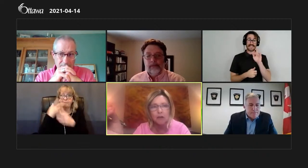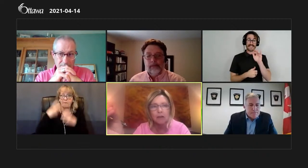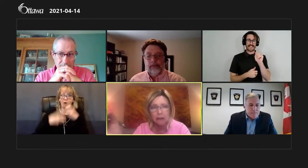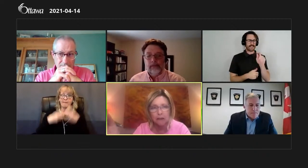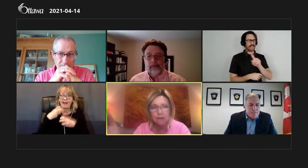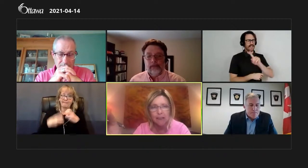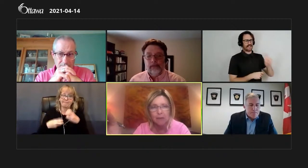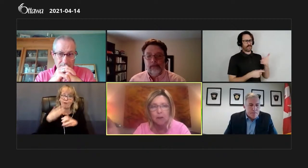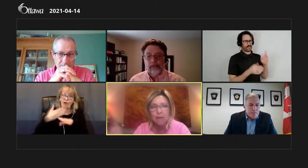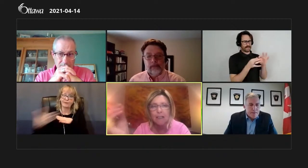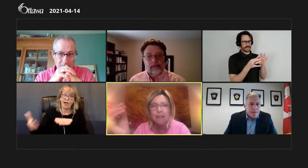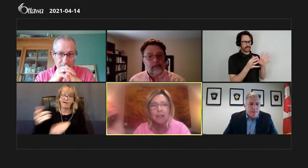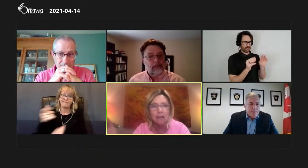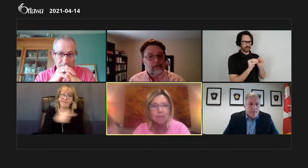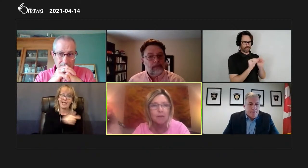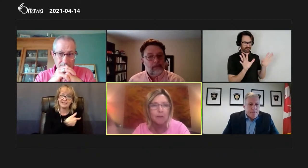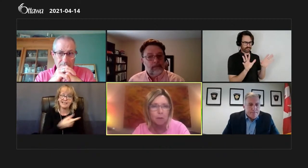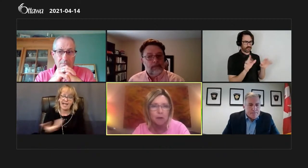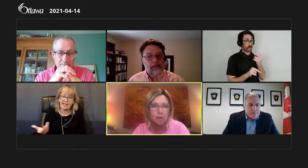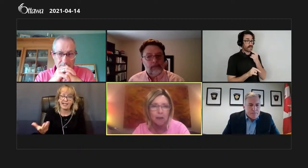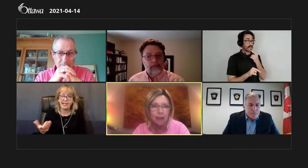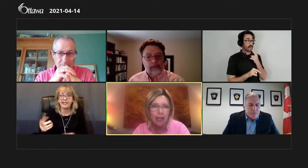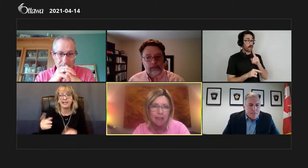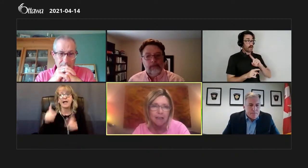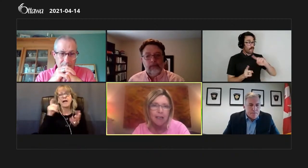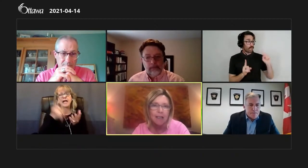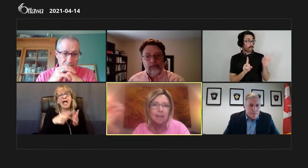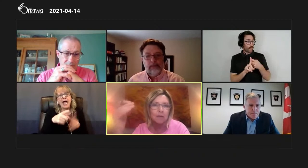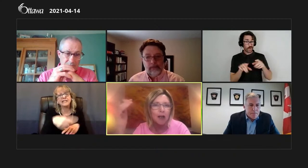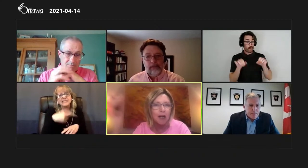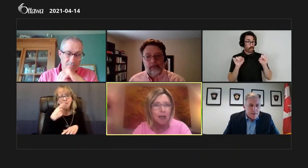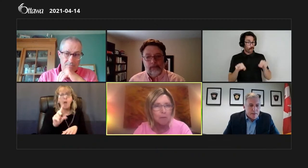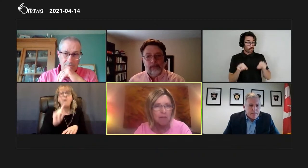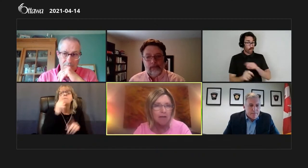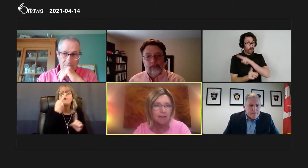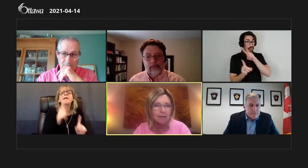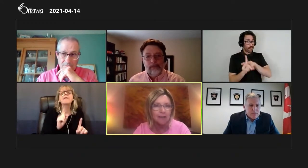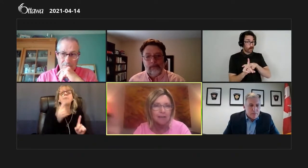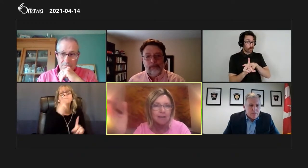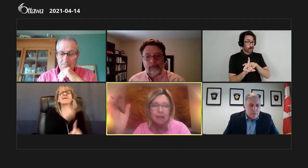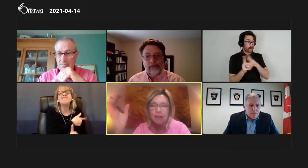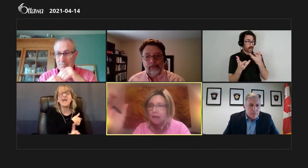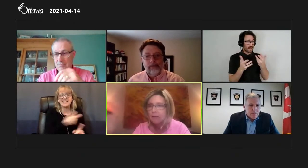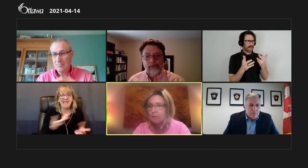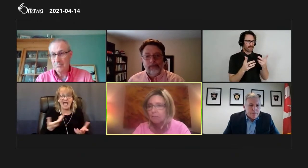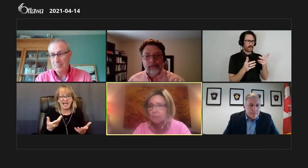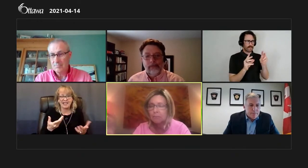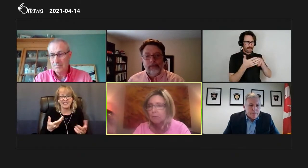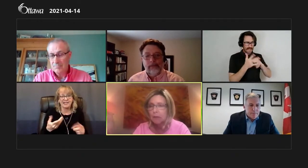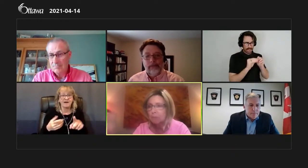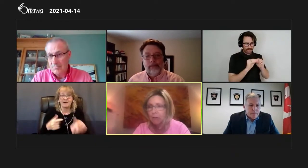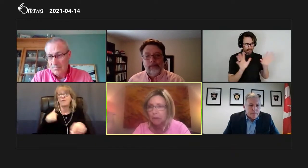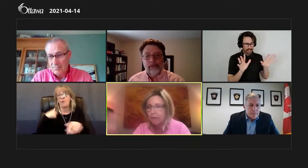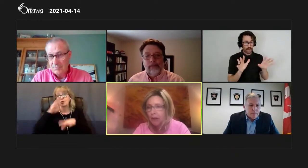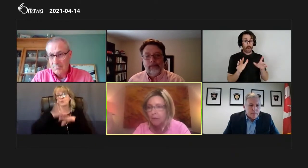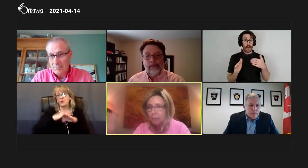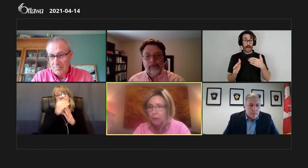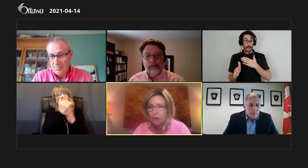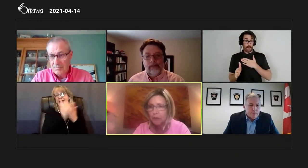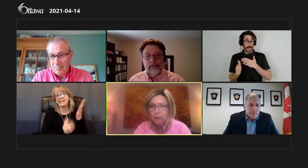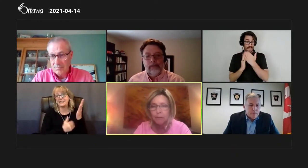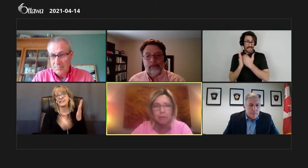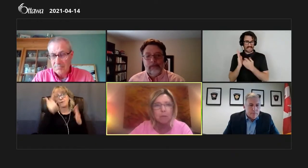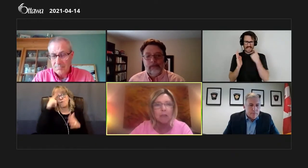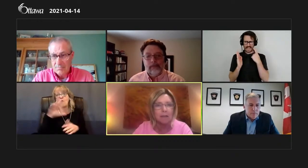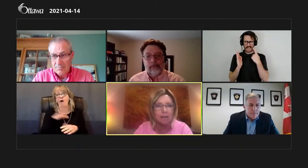message clearly when you say take the first one you can get. So I'm on a list to get probably Pfizer and